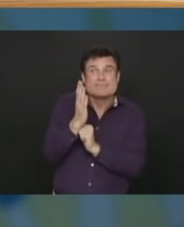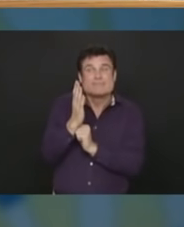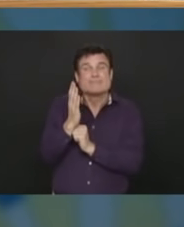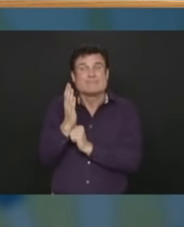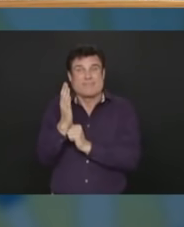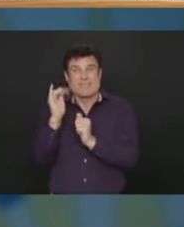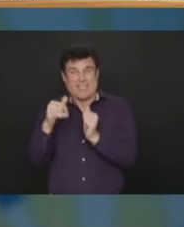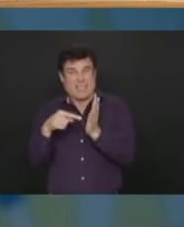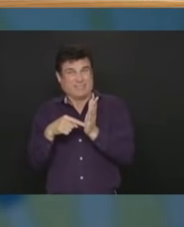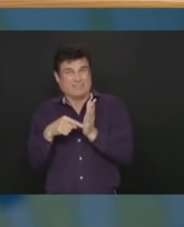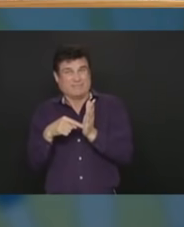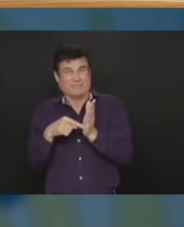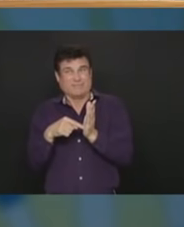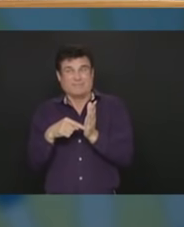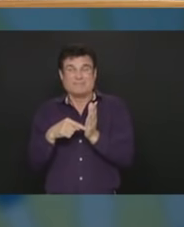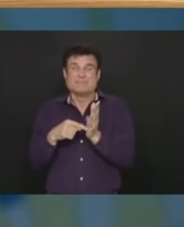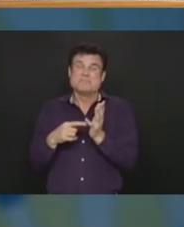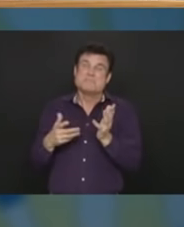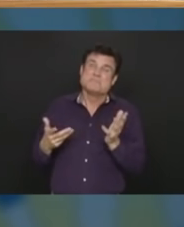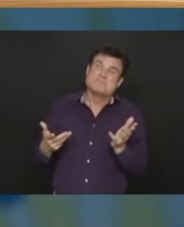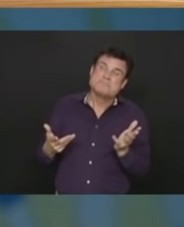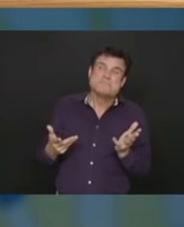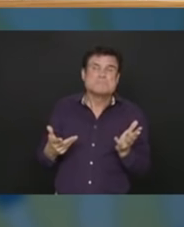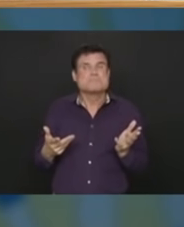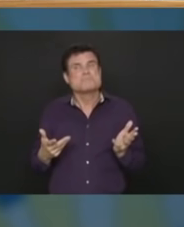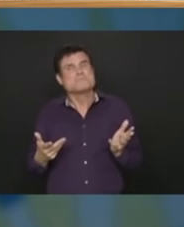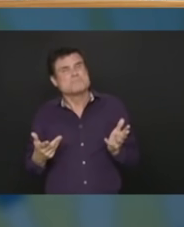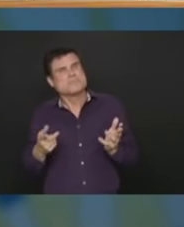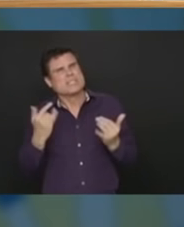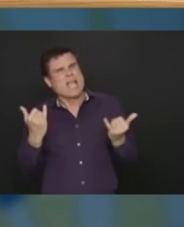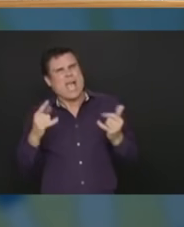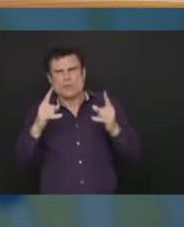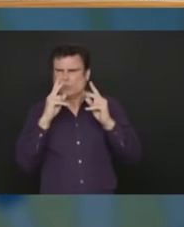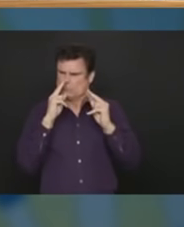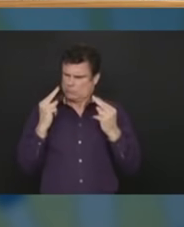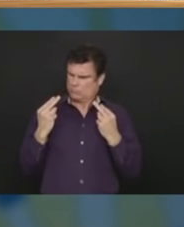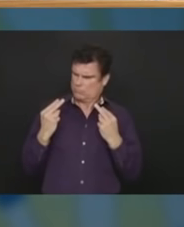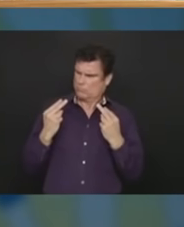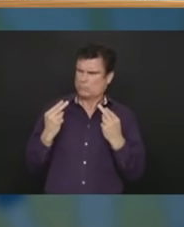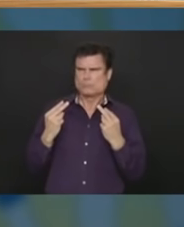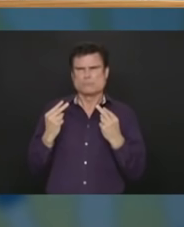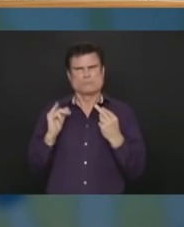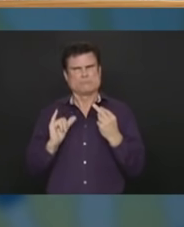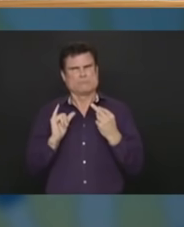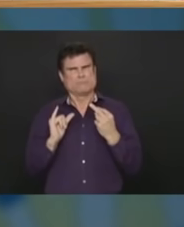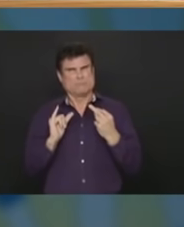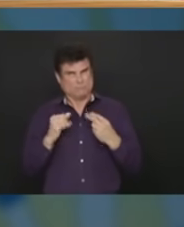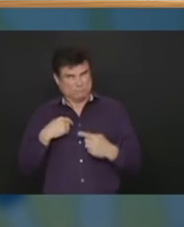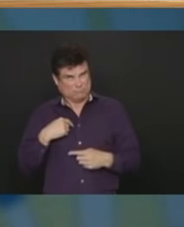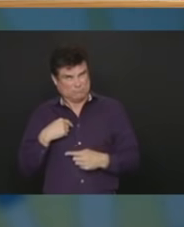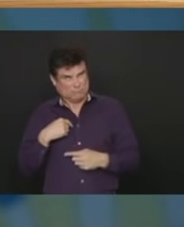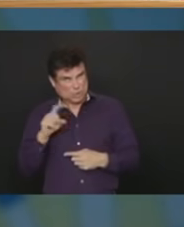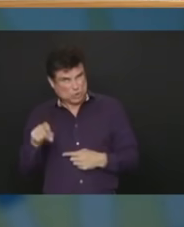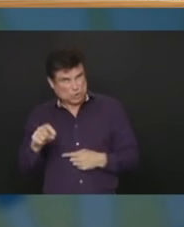things like wearing non-medical masks in certain situations?